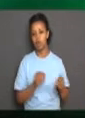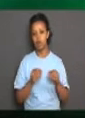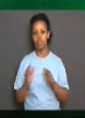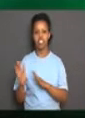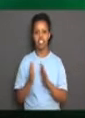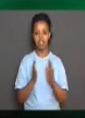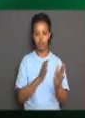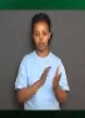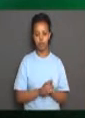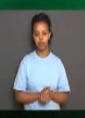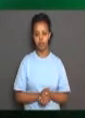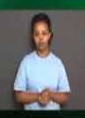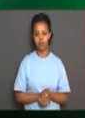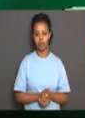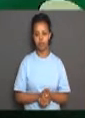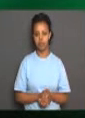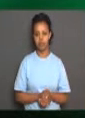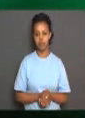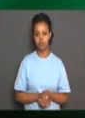Students, let's get ready.